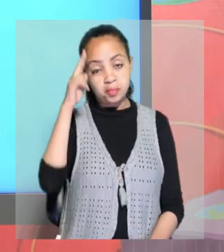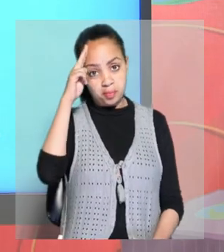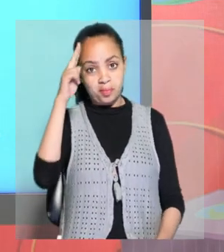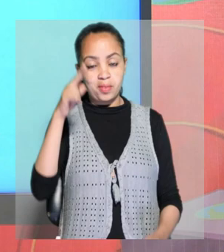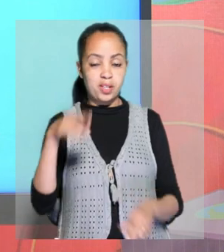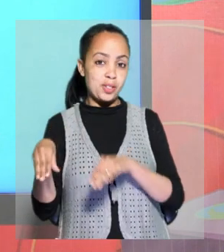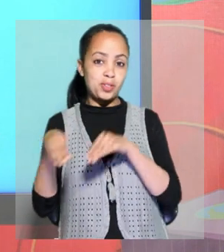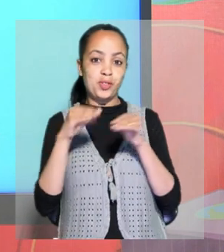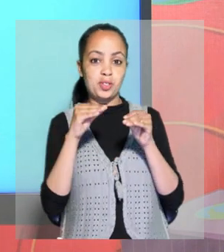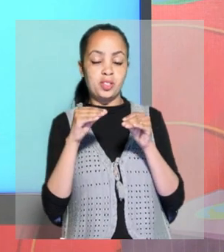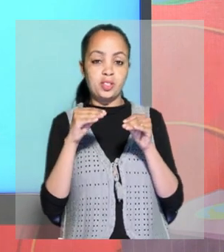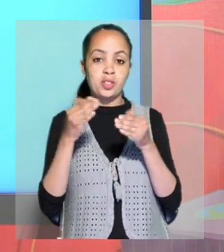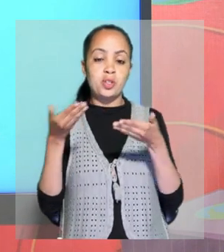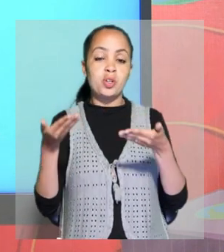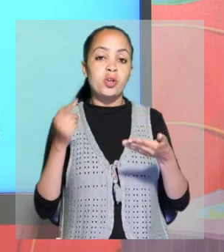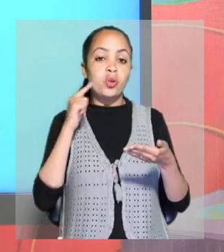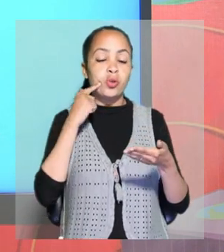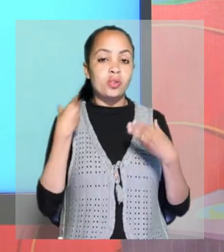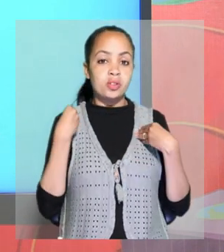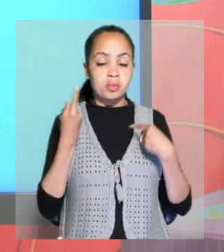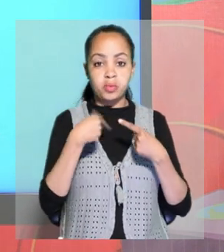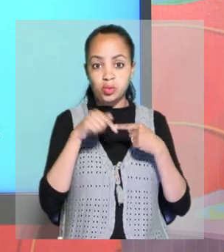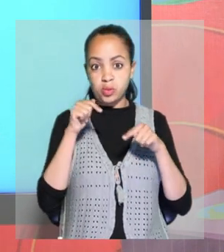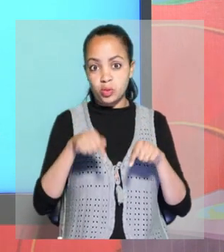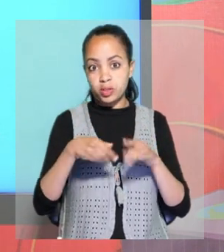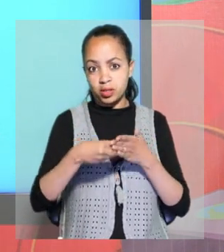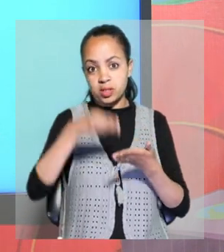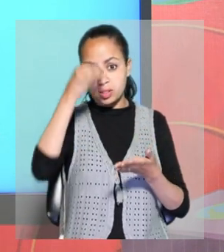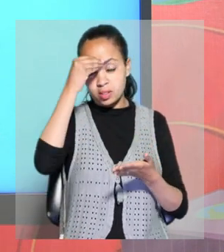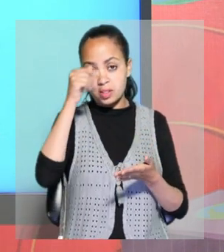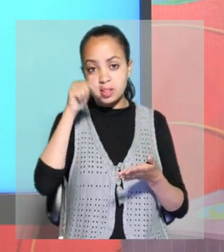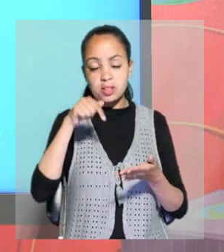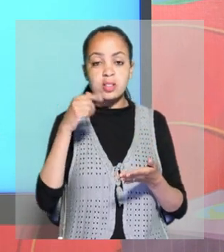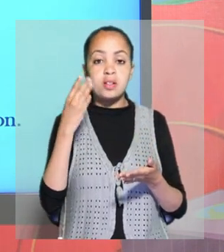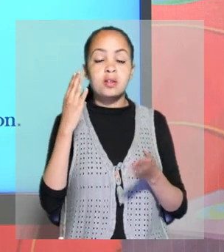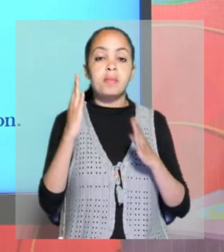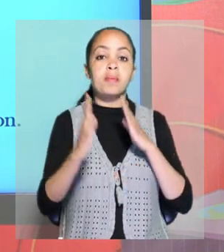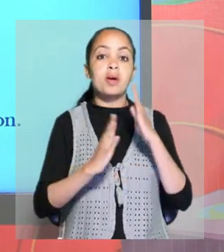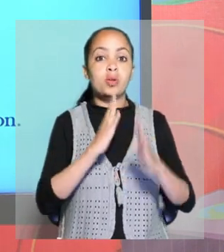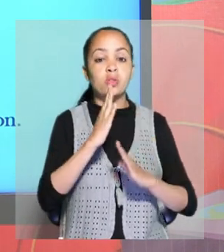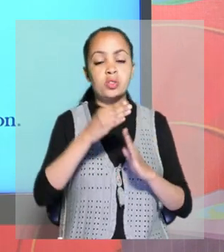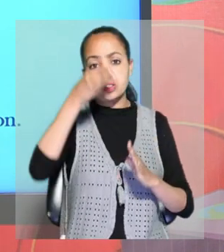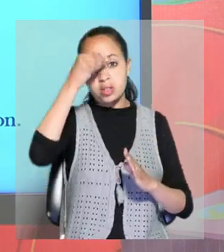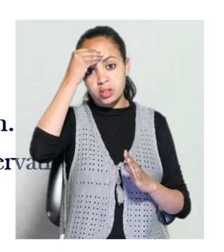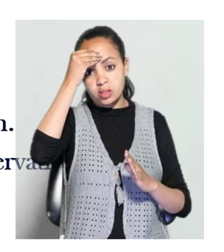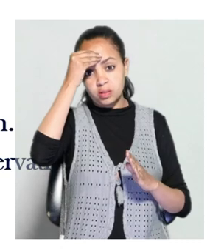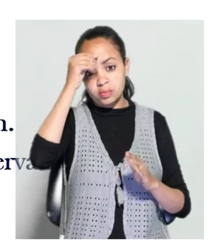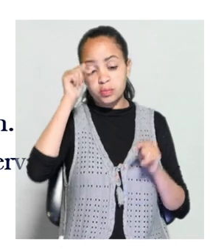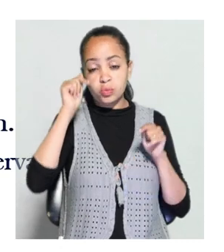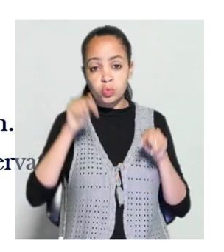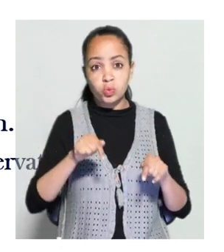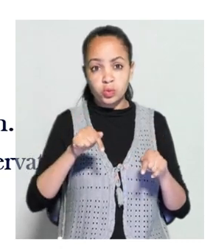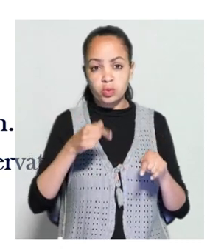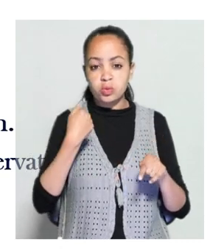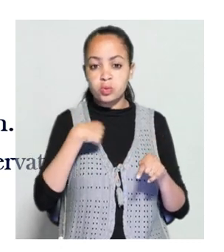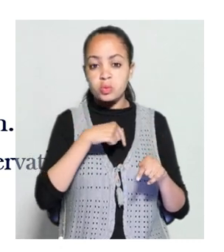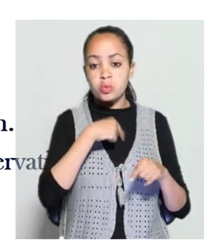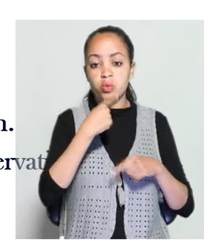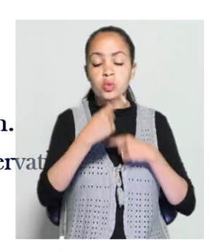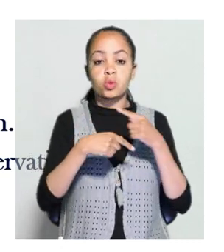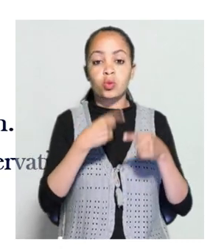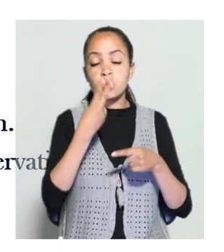Hello student, welcome to today's lesson. This is biology lesson for grade 12. In our today's lesson, we are going to